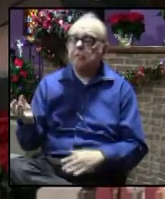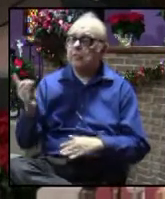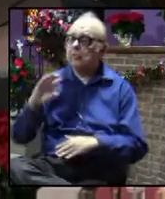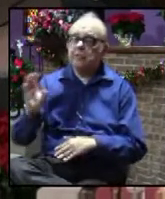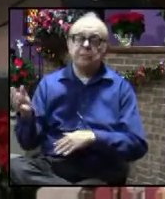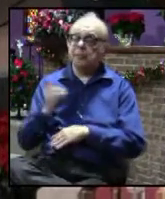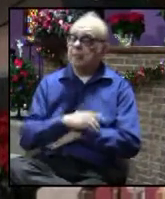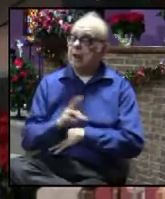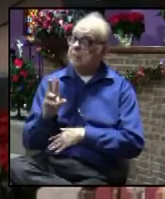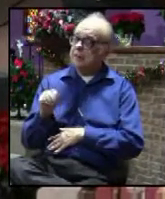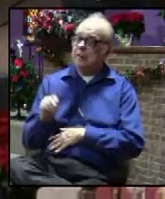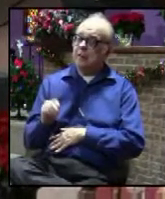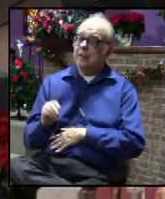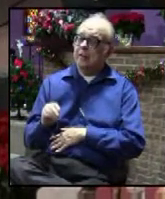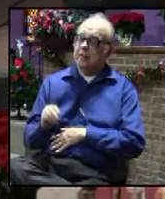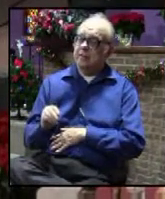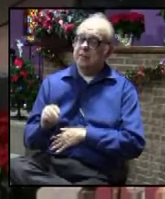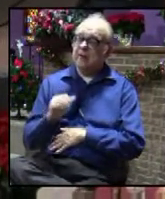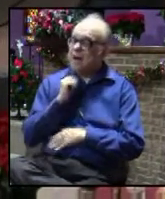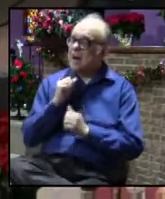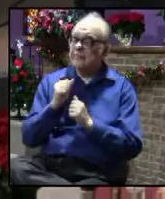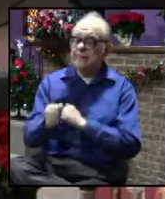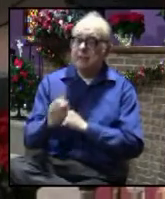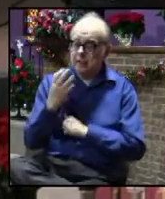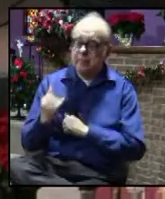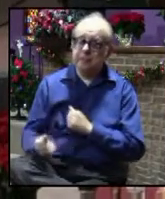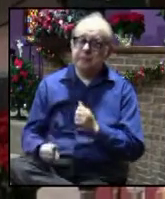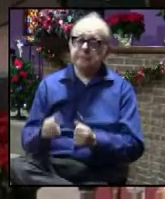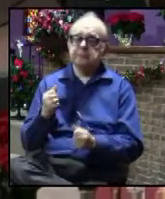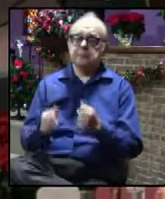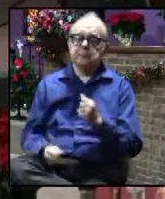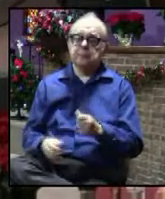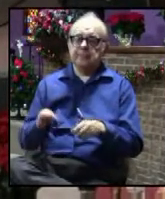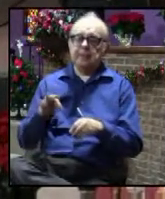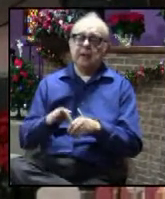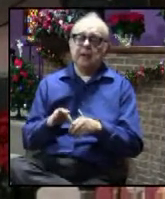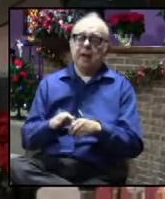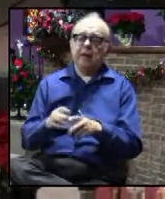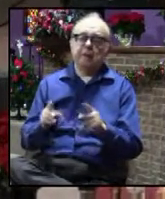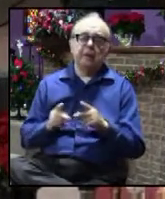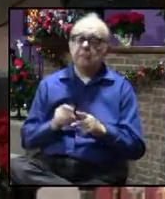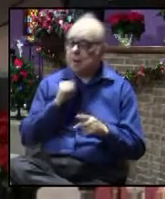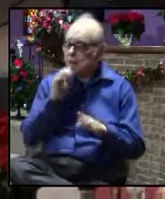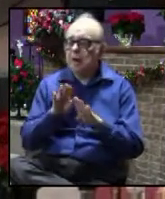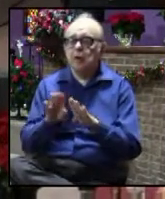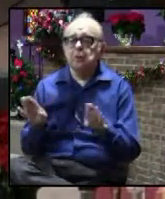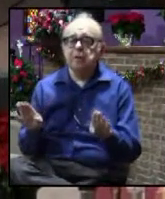Day very far because most filling stations were not open.